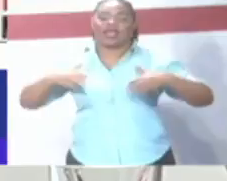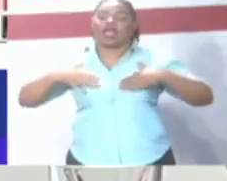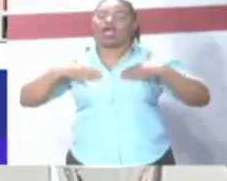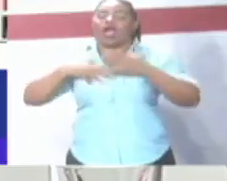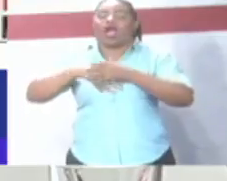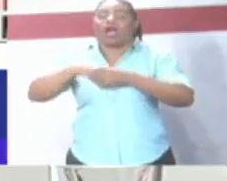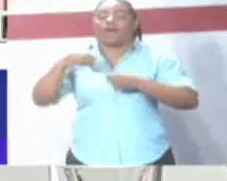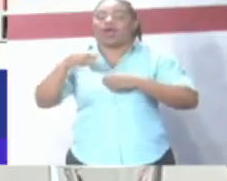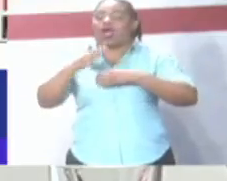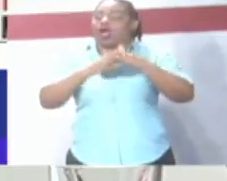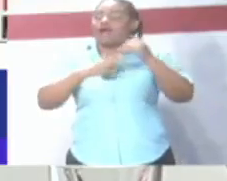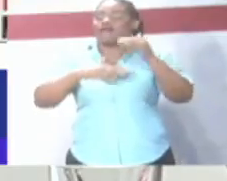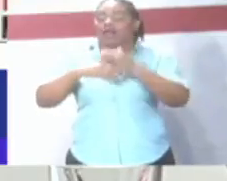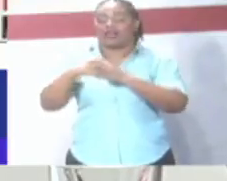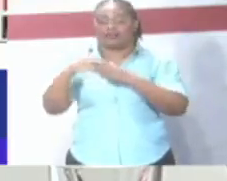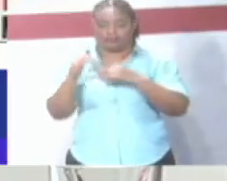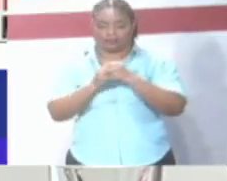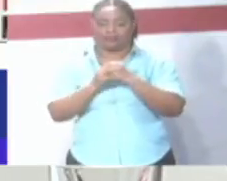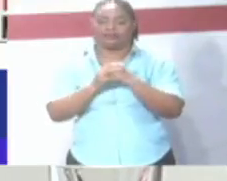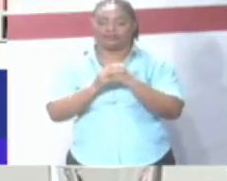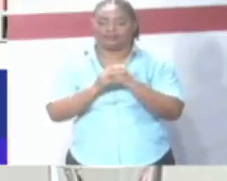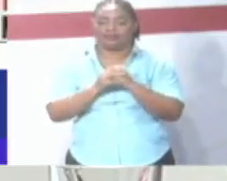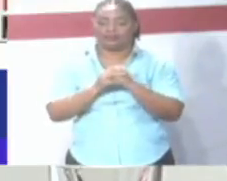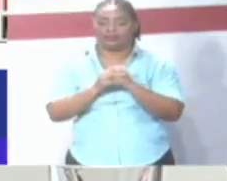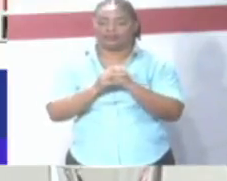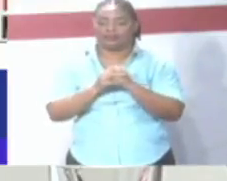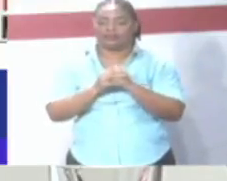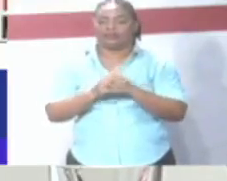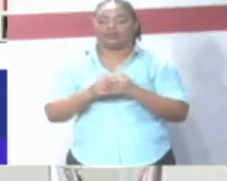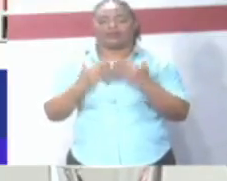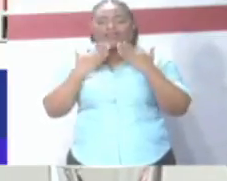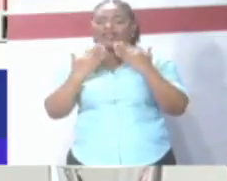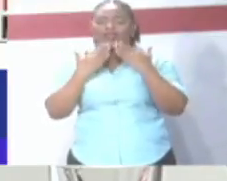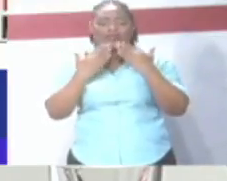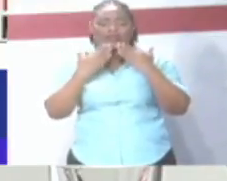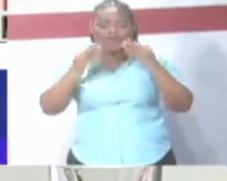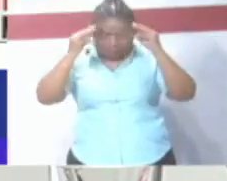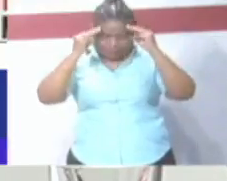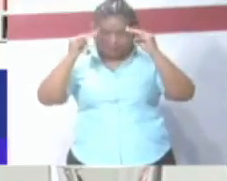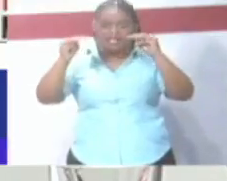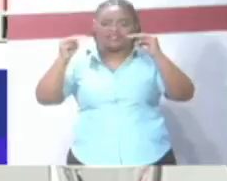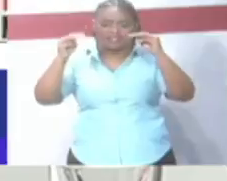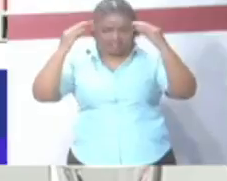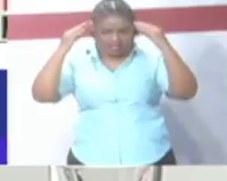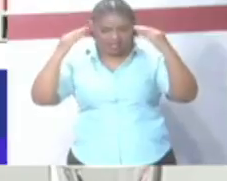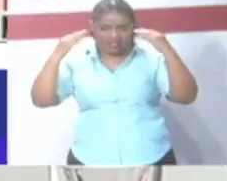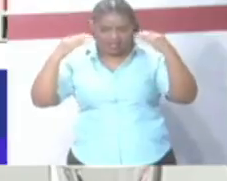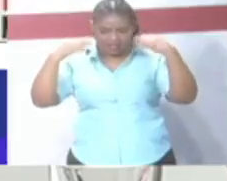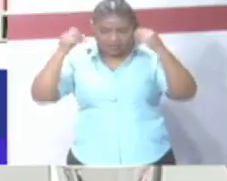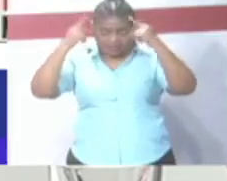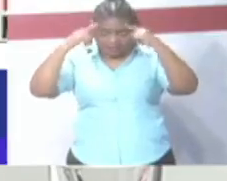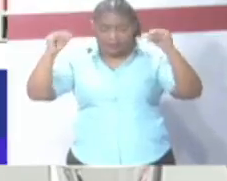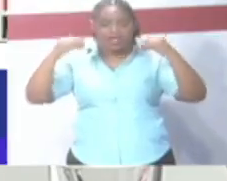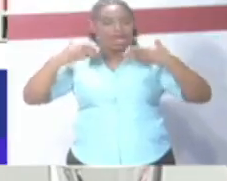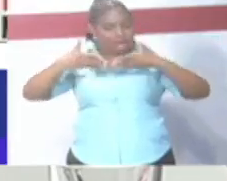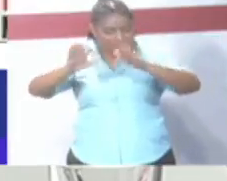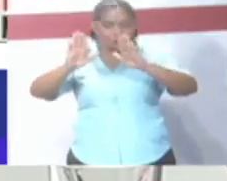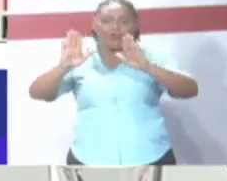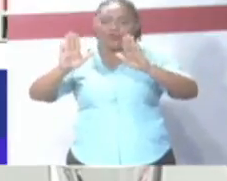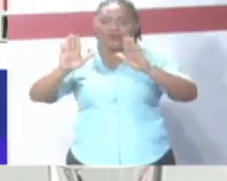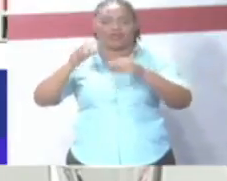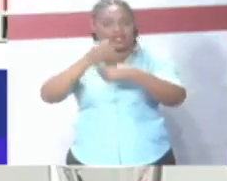launching that safe zone concept. And let us get behind it, get